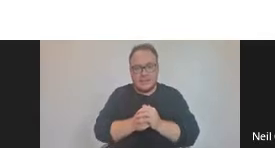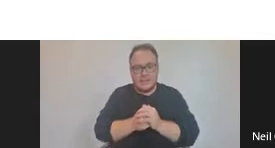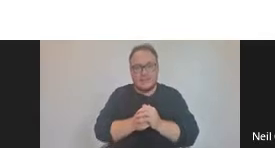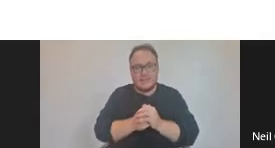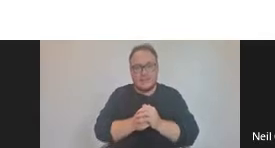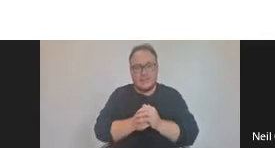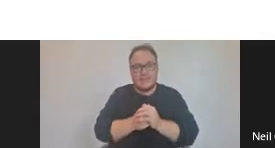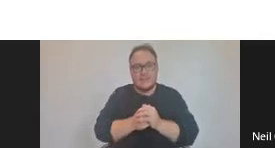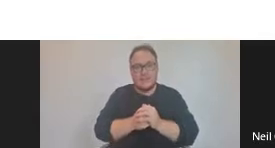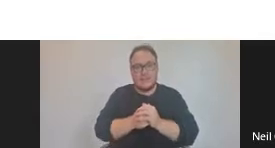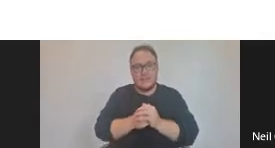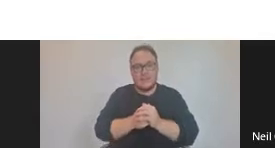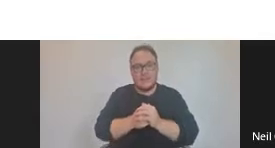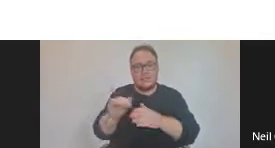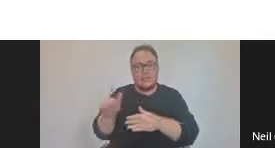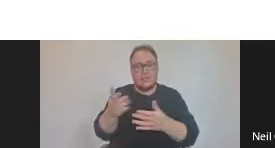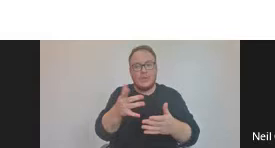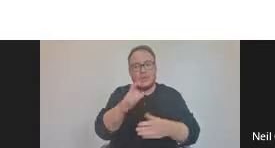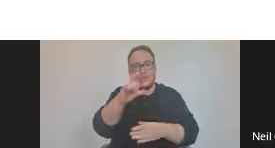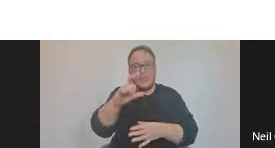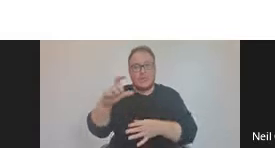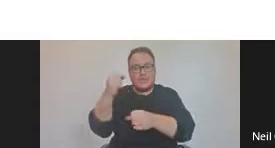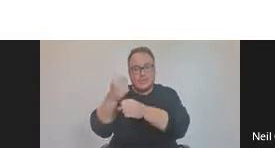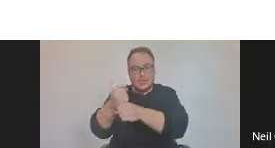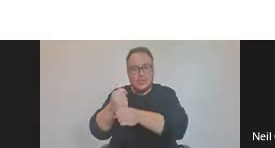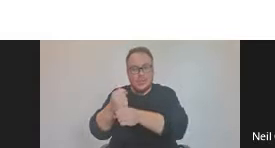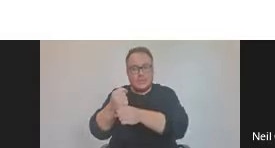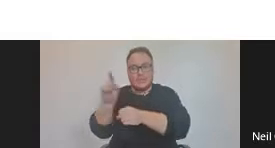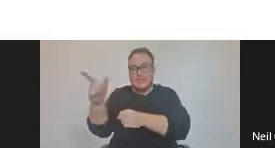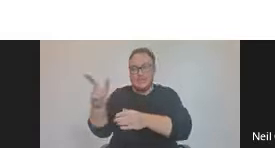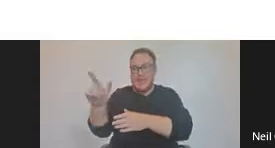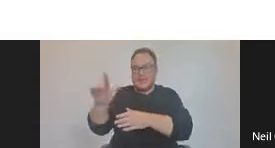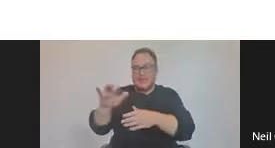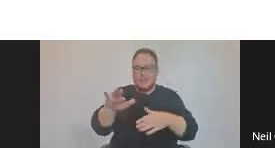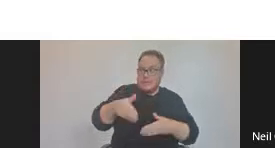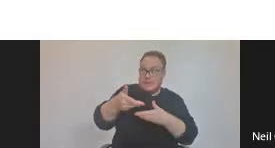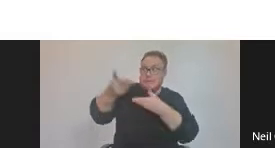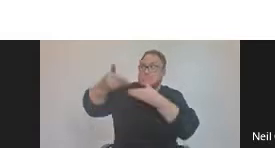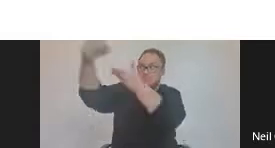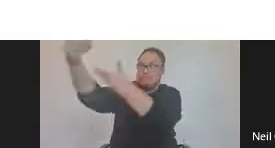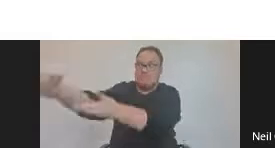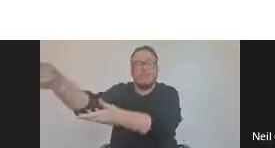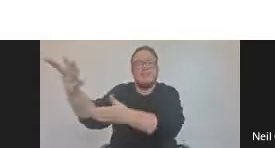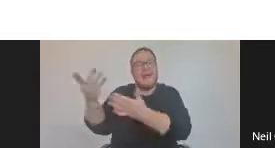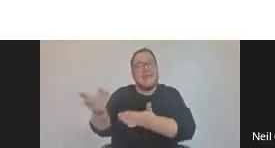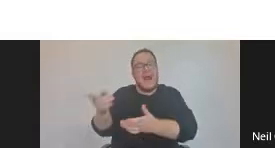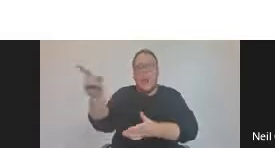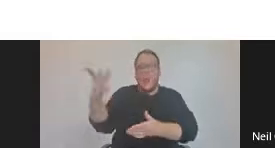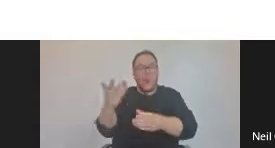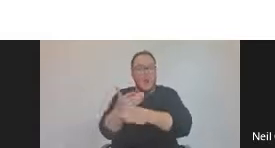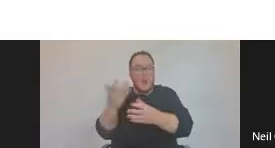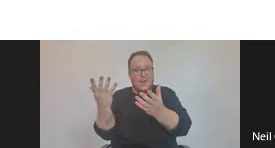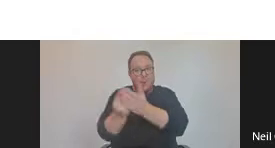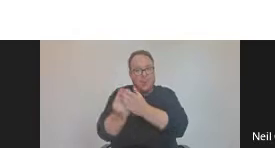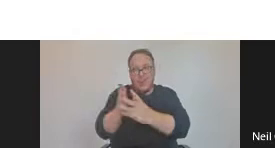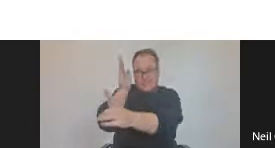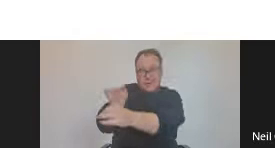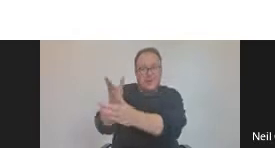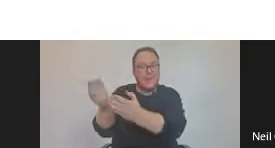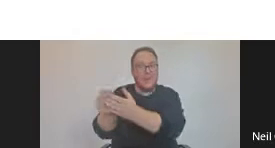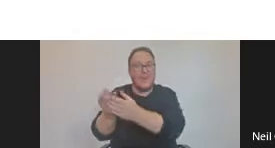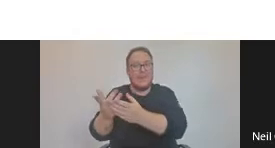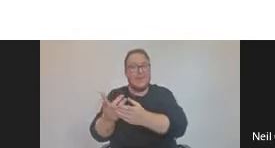Trust. We've now transferred that service across to them this year. So they're actually working directly with service users to ensure that